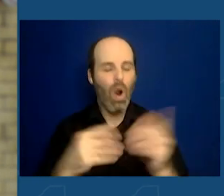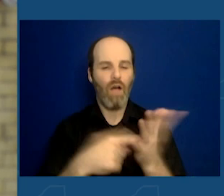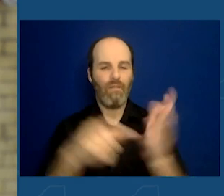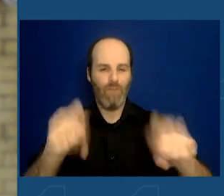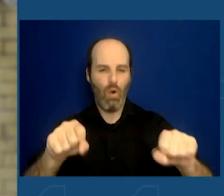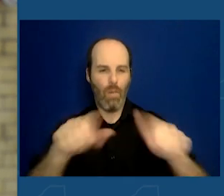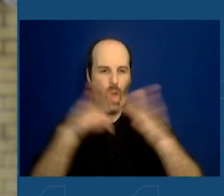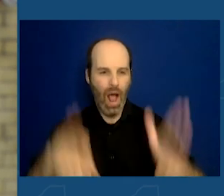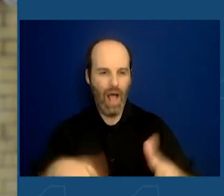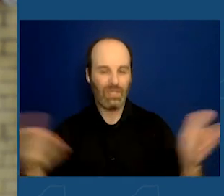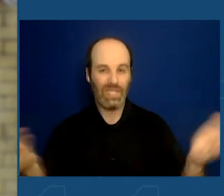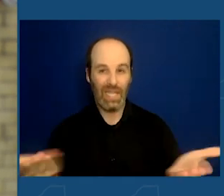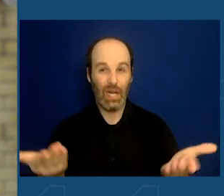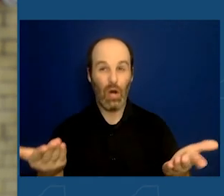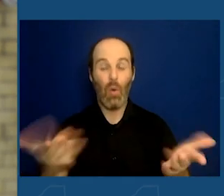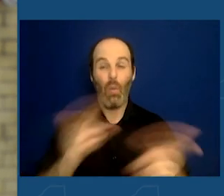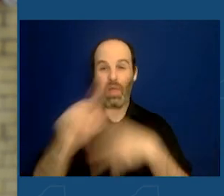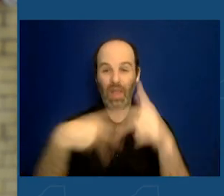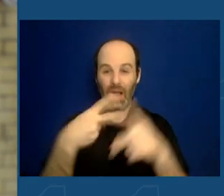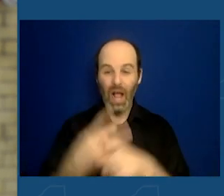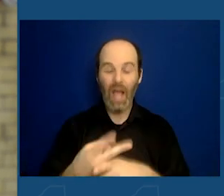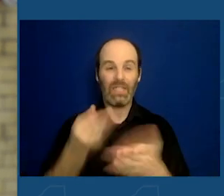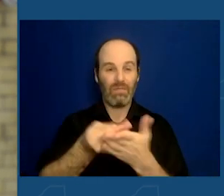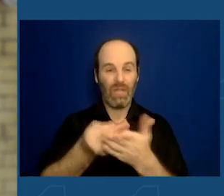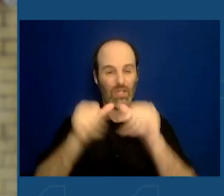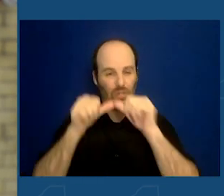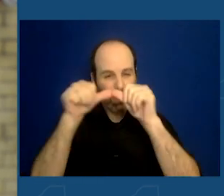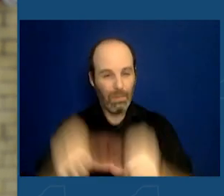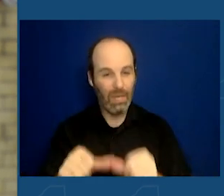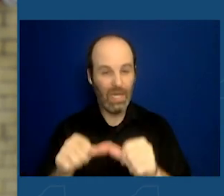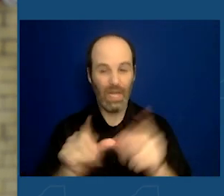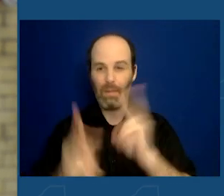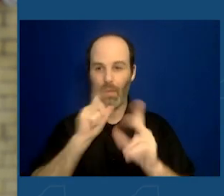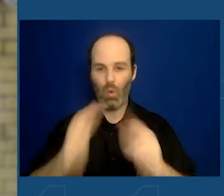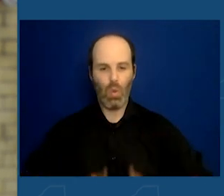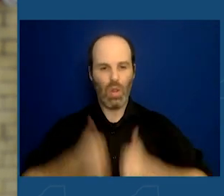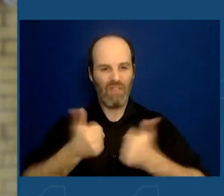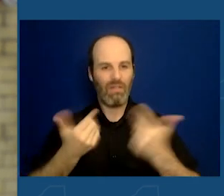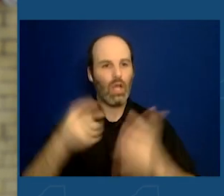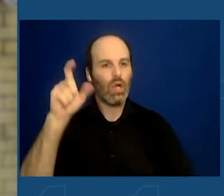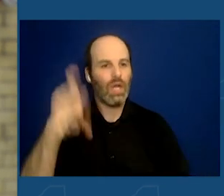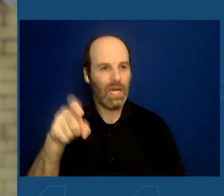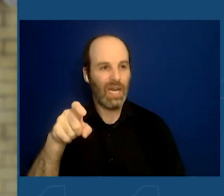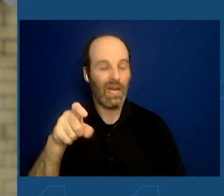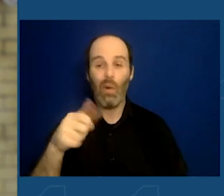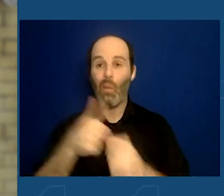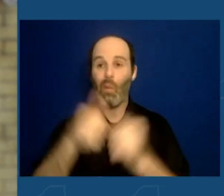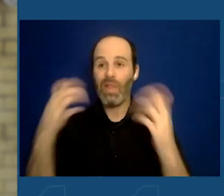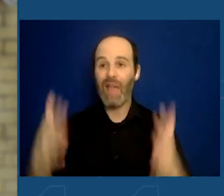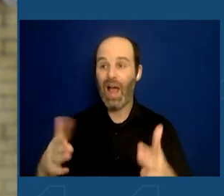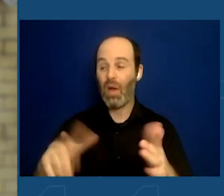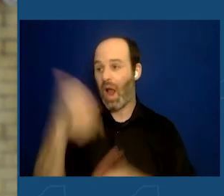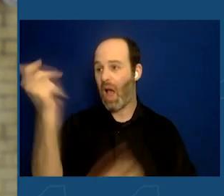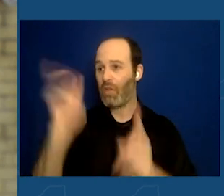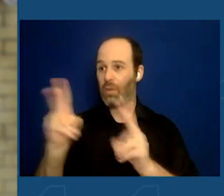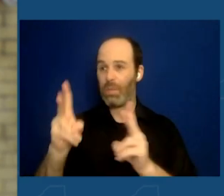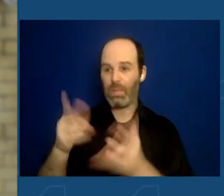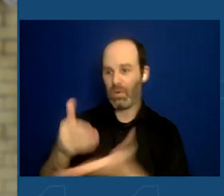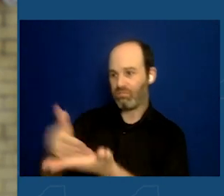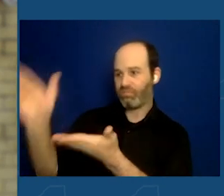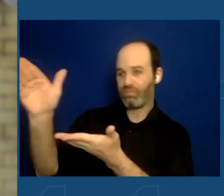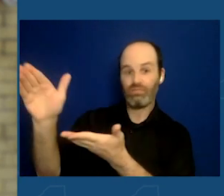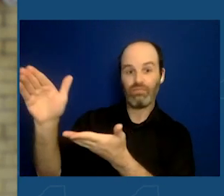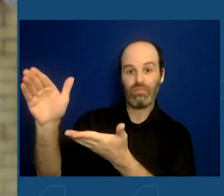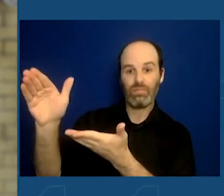financial stability that residents in this neighborhood need without any displacement to other neighborhood tenants. That is a win,